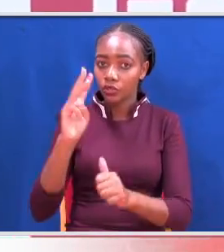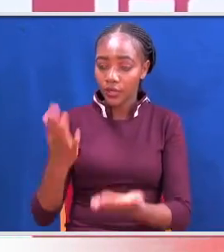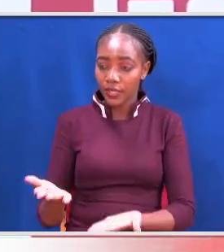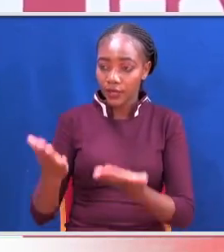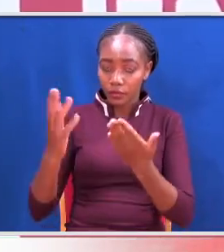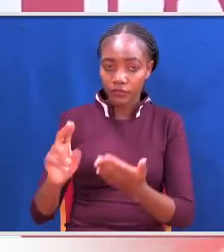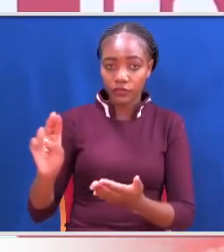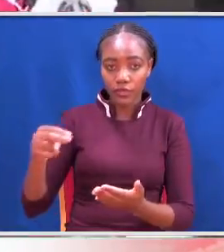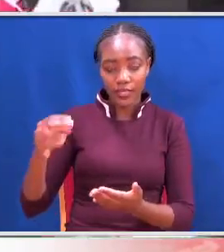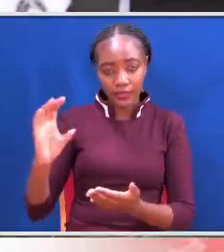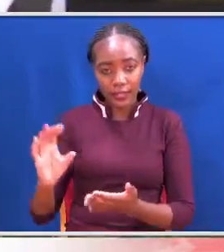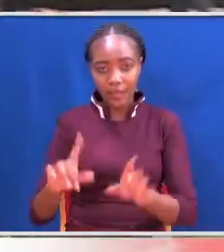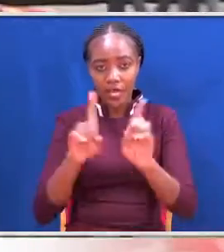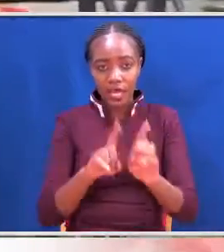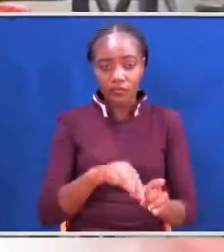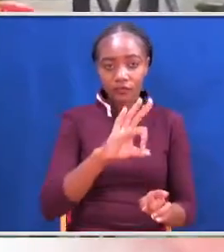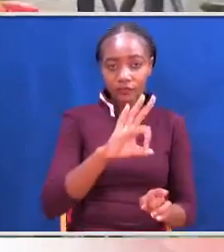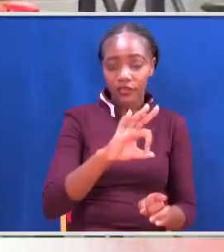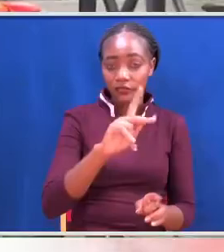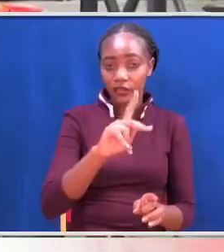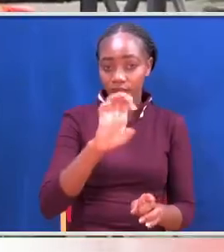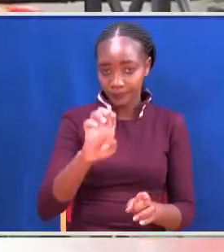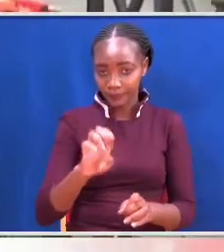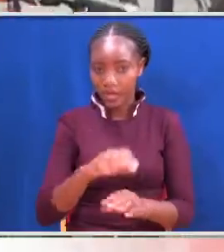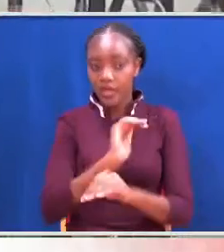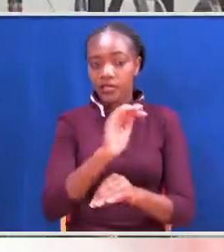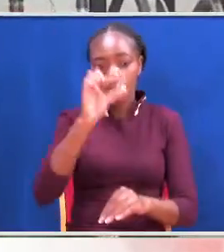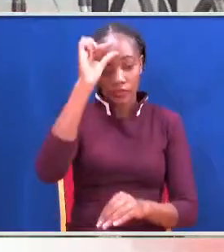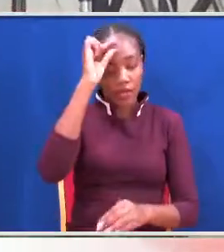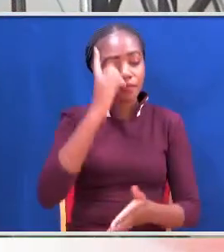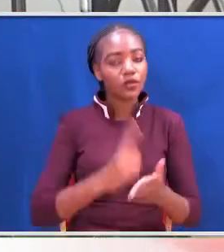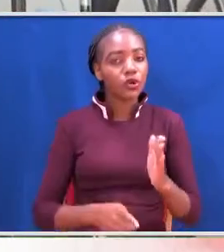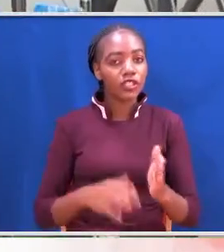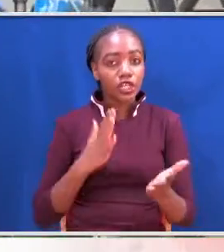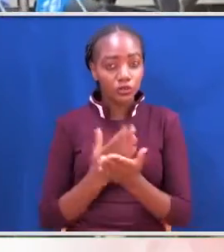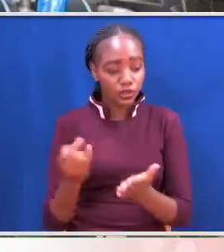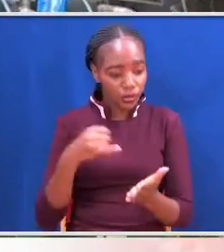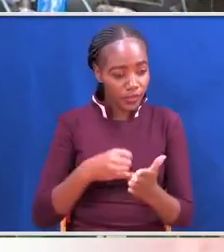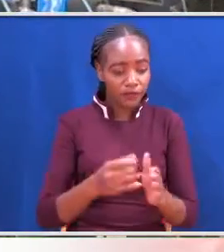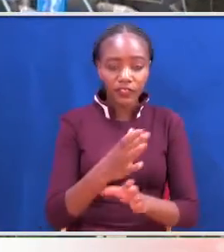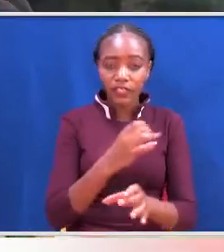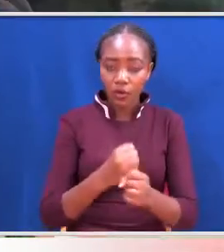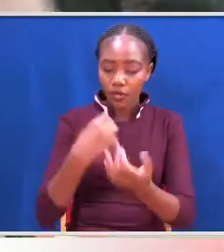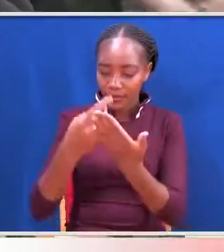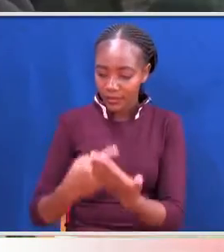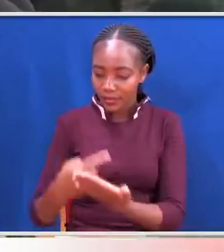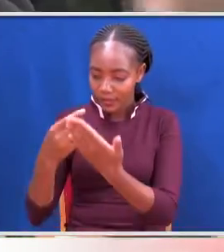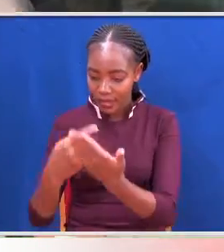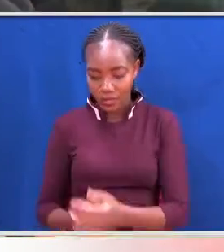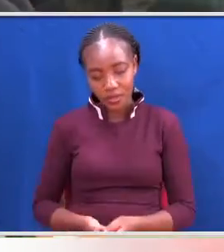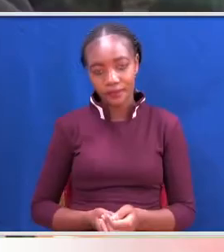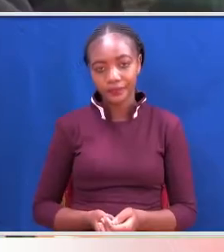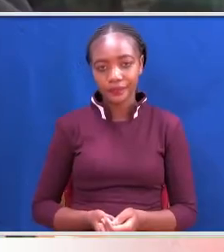coverage, the Federation of Kenya Employers is calling upon the government to involve stakeholders in discussions. When